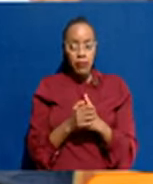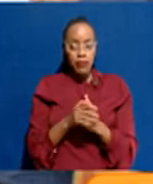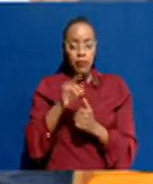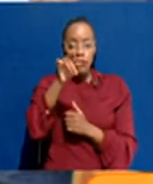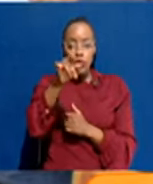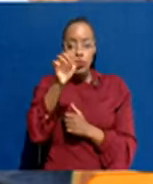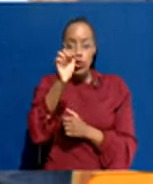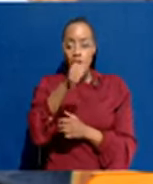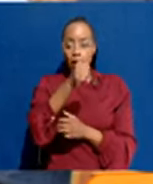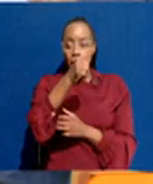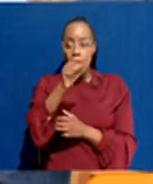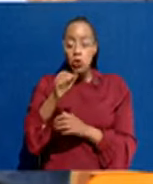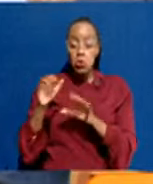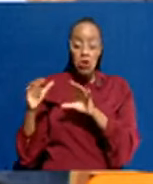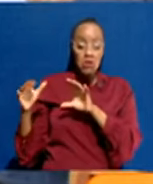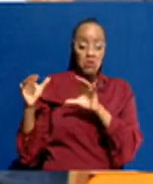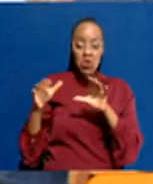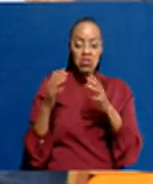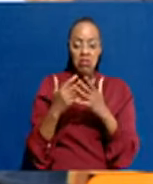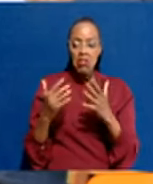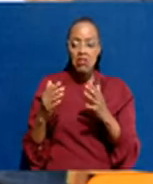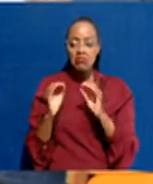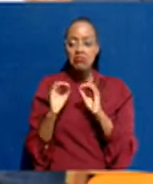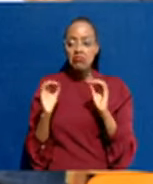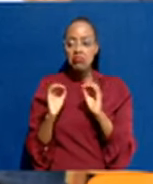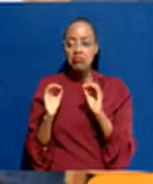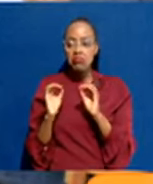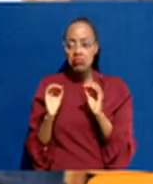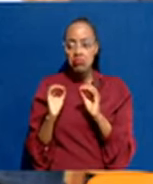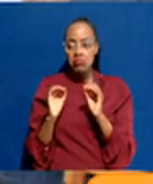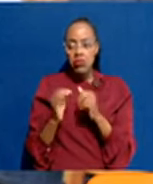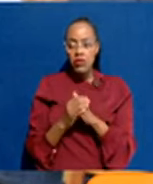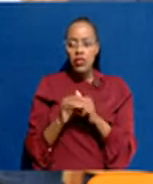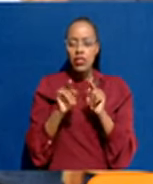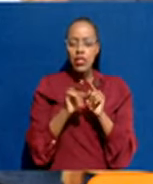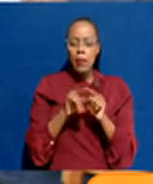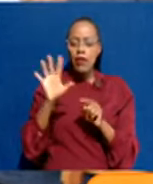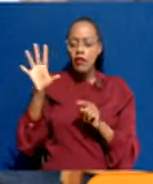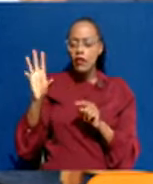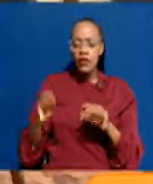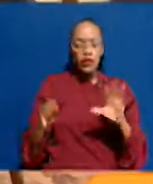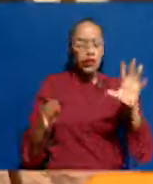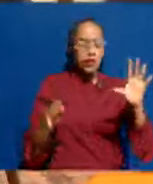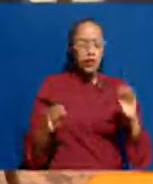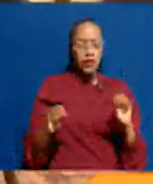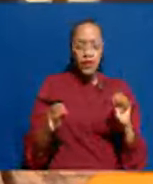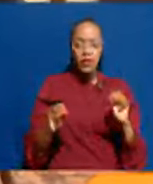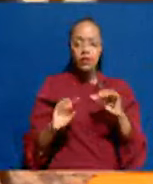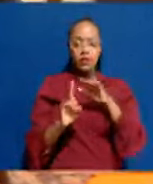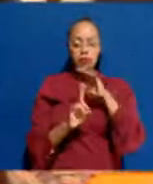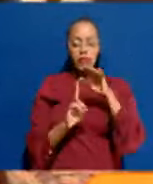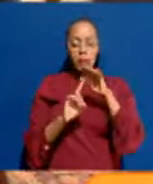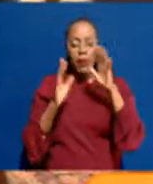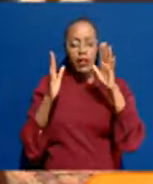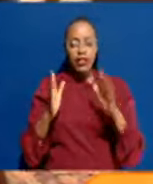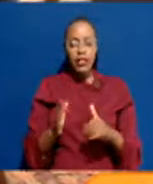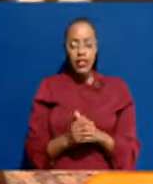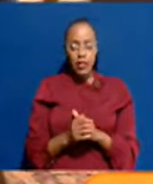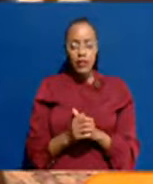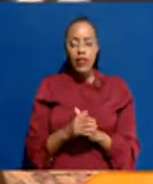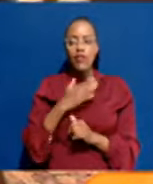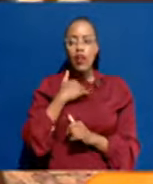cannot bulldoze. Right. Because it was almost like a 50-50 cabinet. And I want